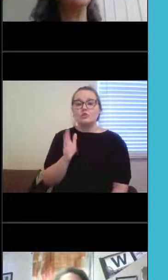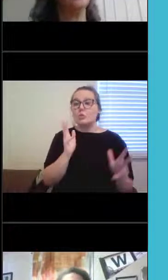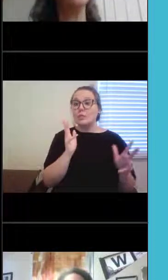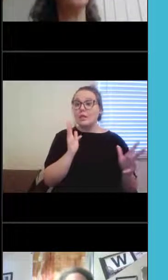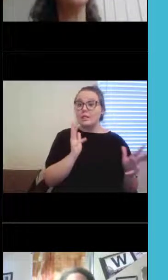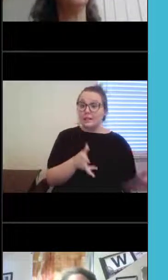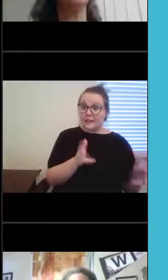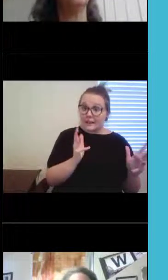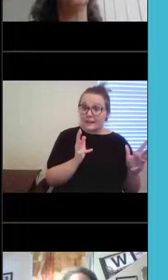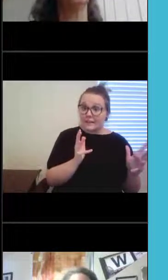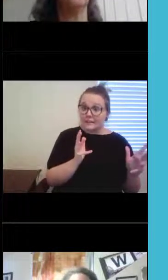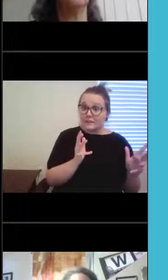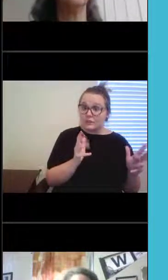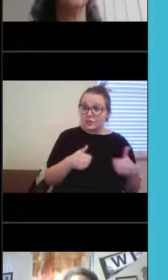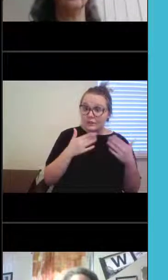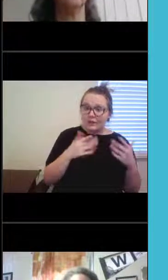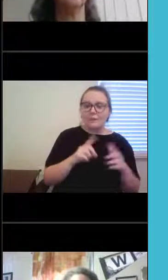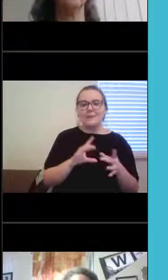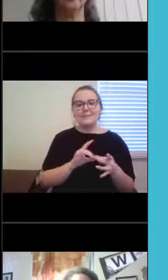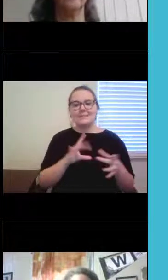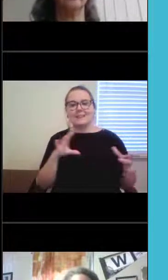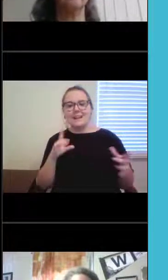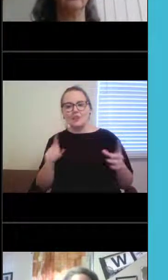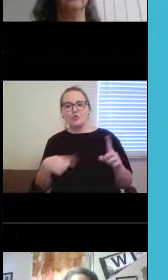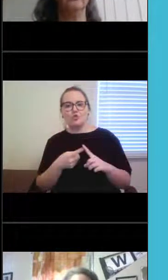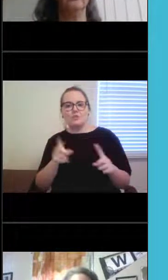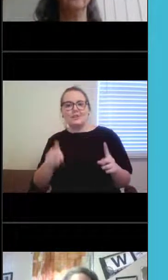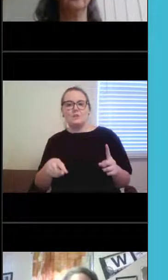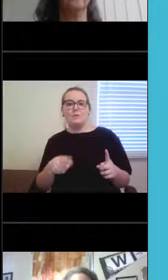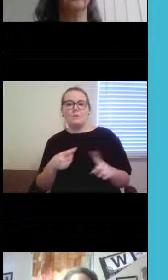to disengage when you need to from the issue and